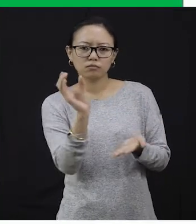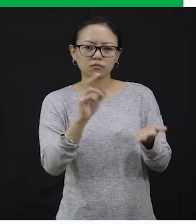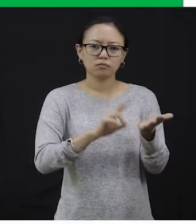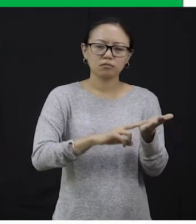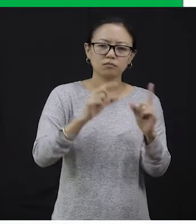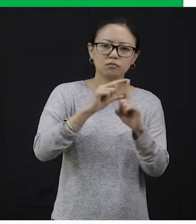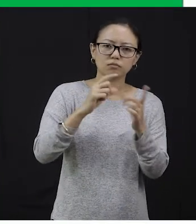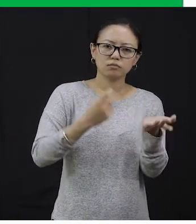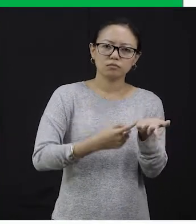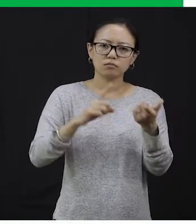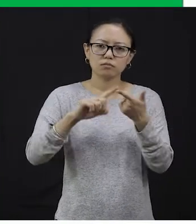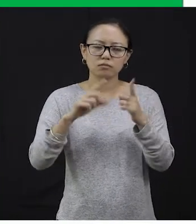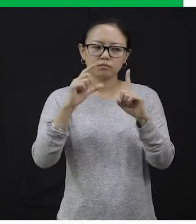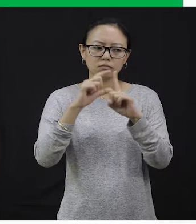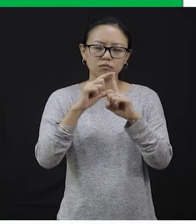HUNDRED 100 and